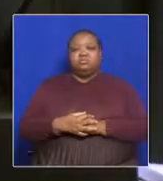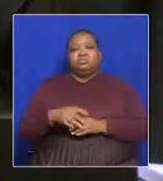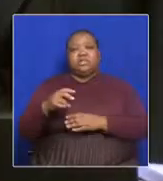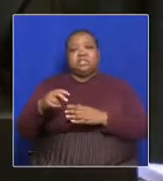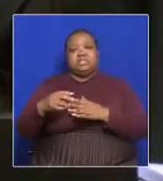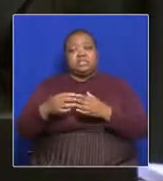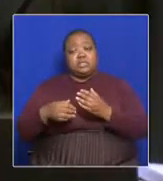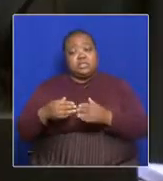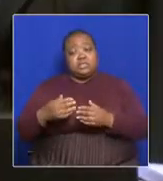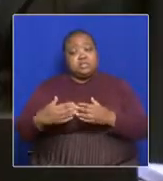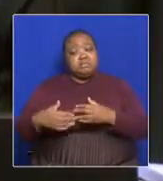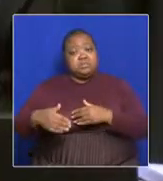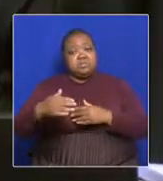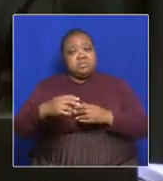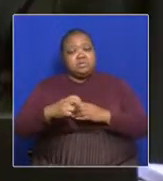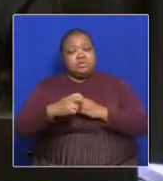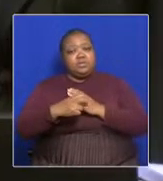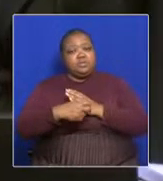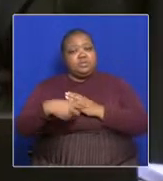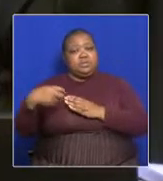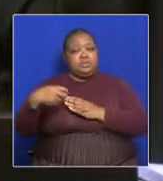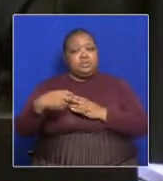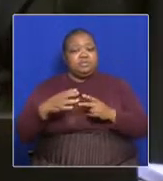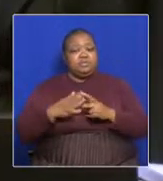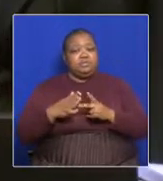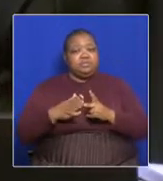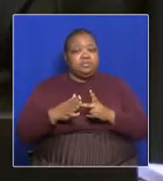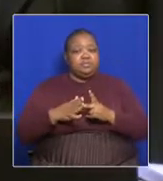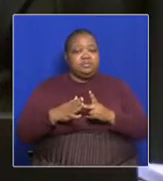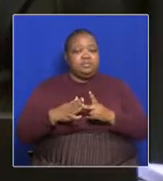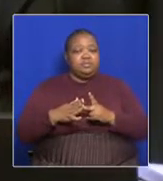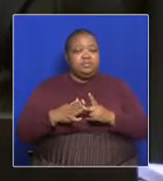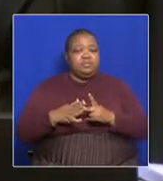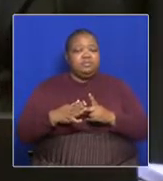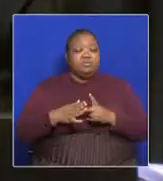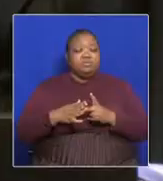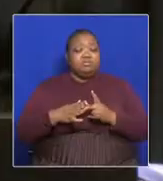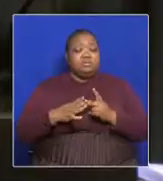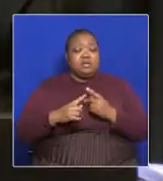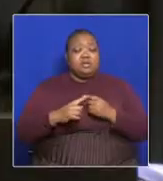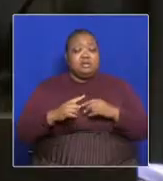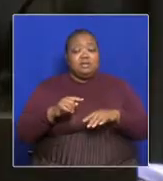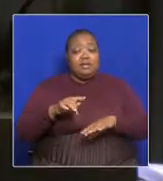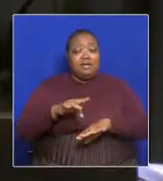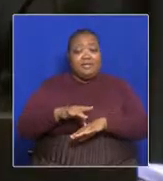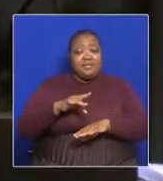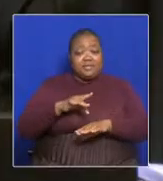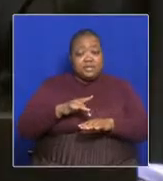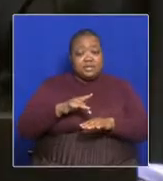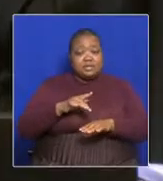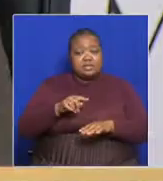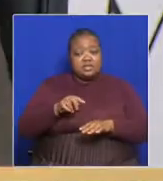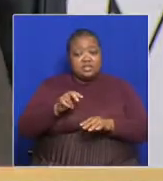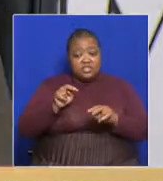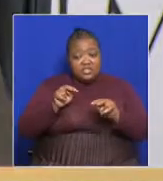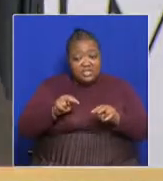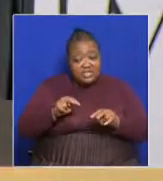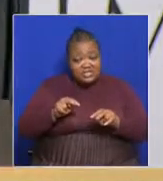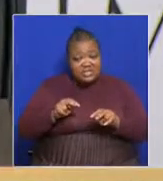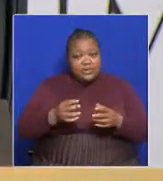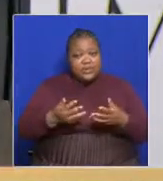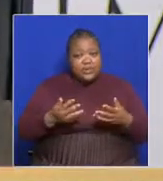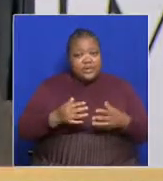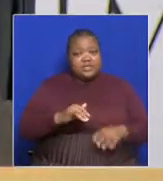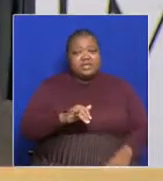your last Engage, engagement with the physical items was at Isipingo outside the